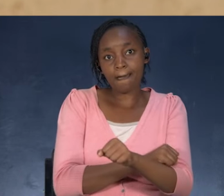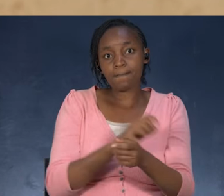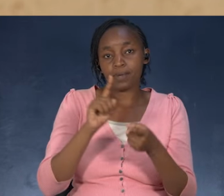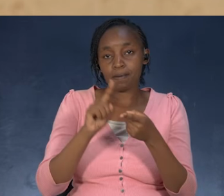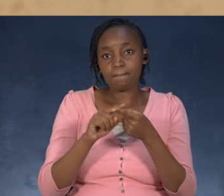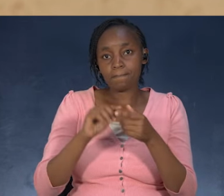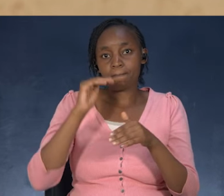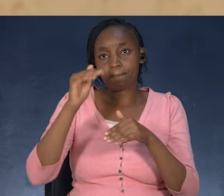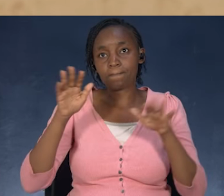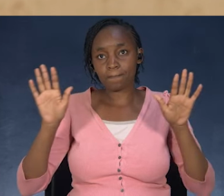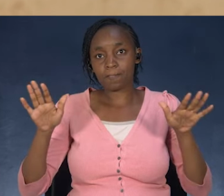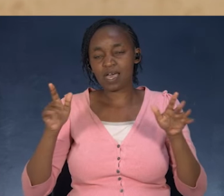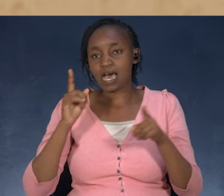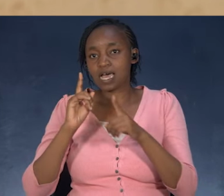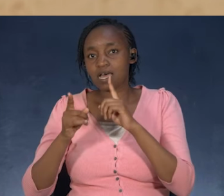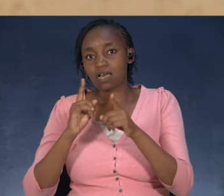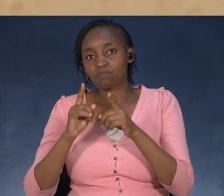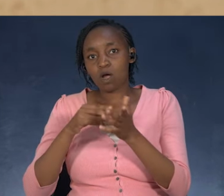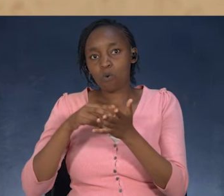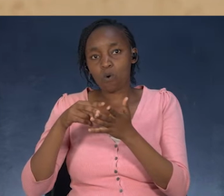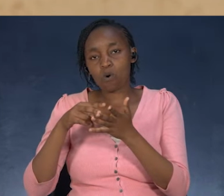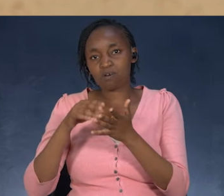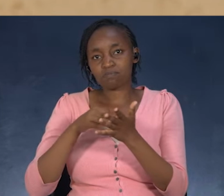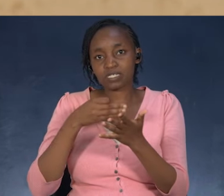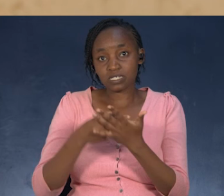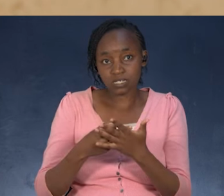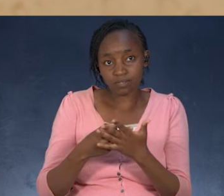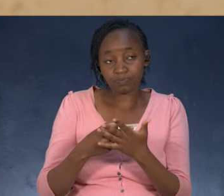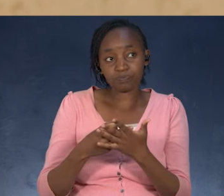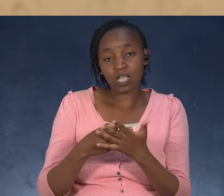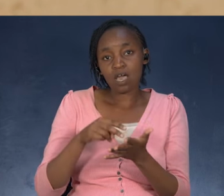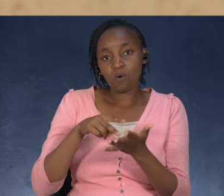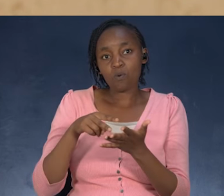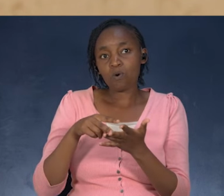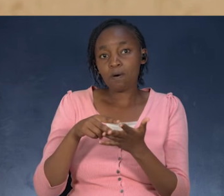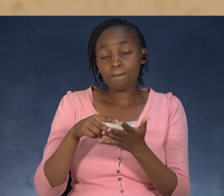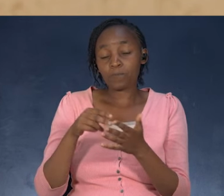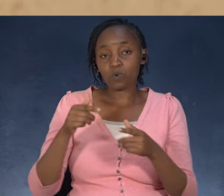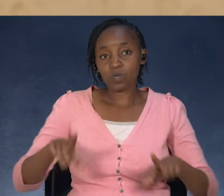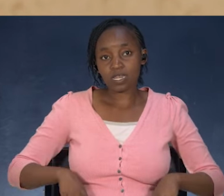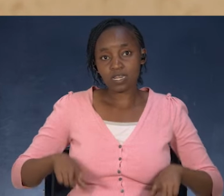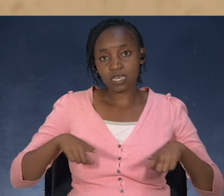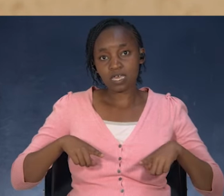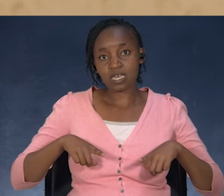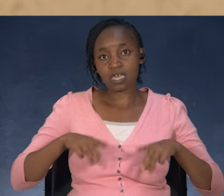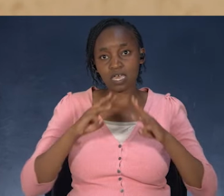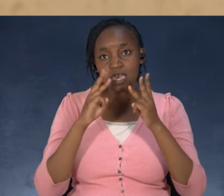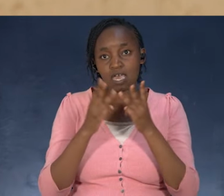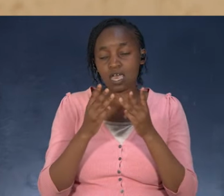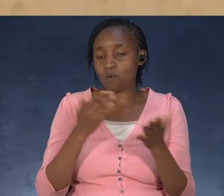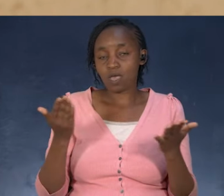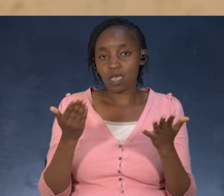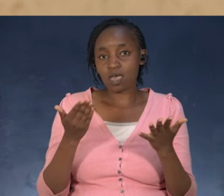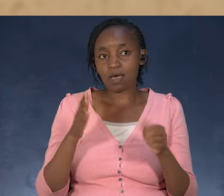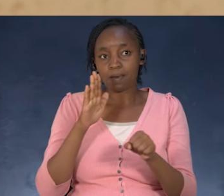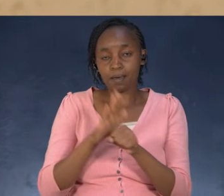shall mount up with wings like eagles. They shall run and not be weary. They shall walk and not faint. We live in a world where